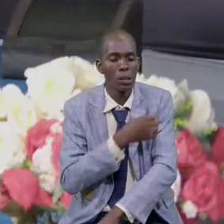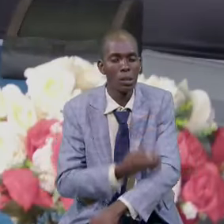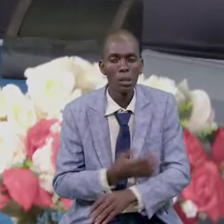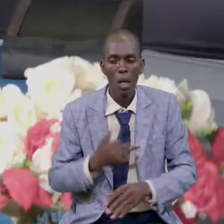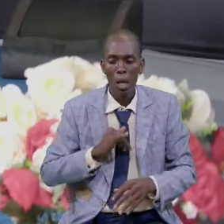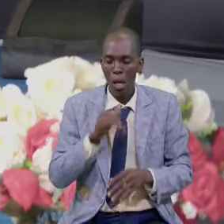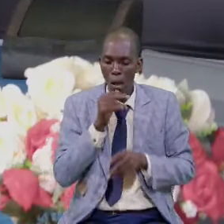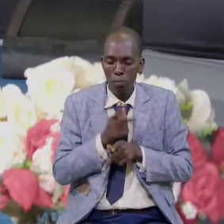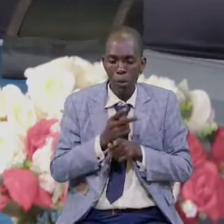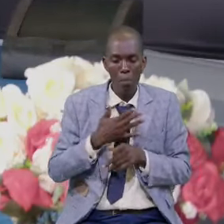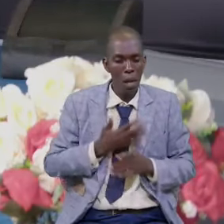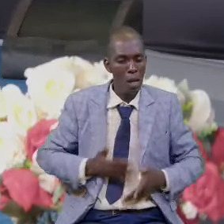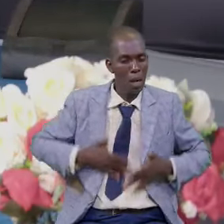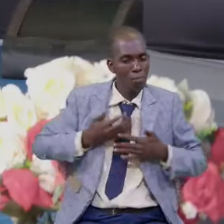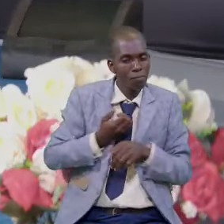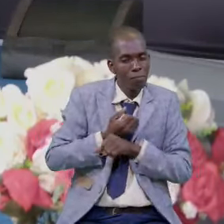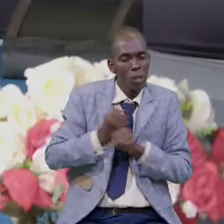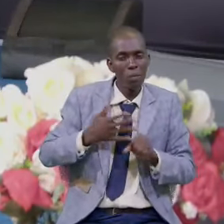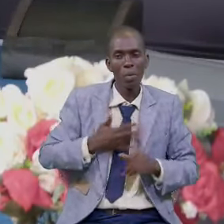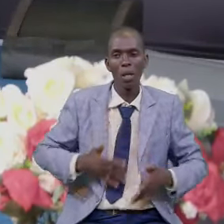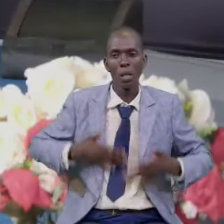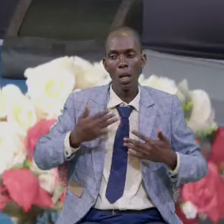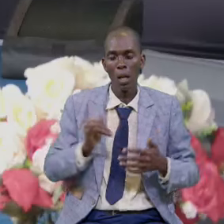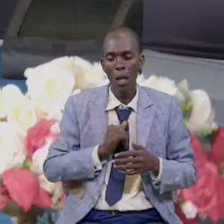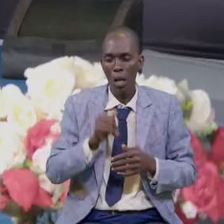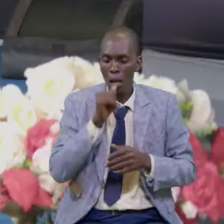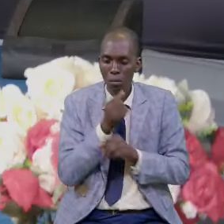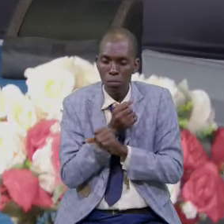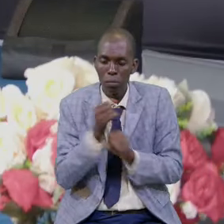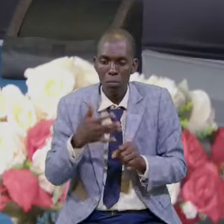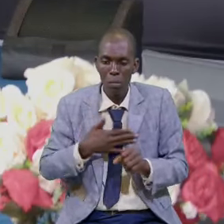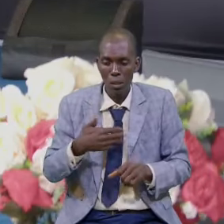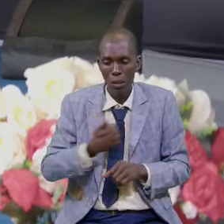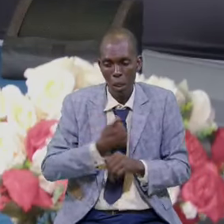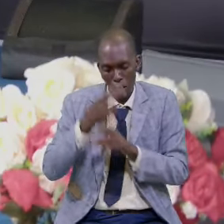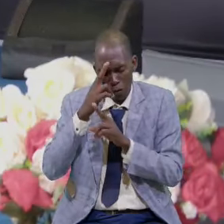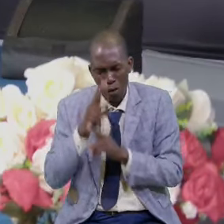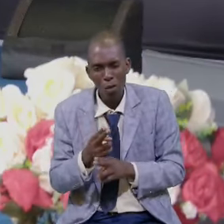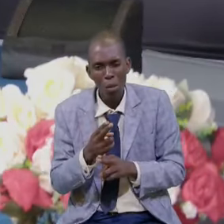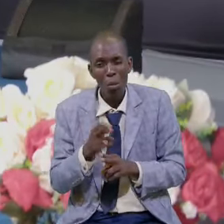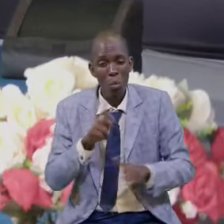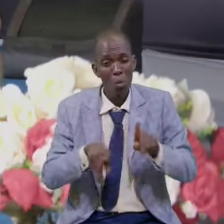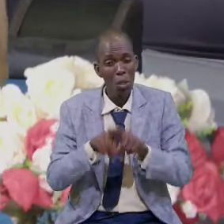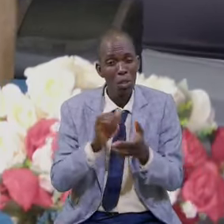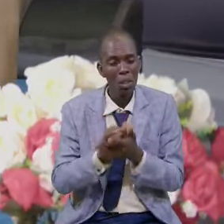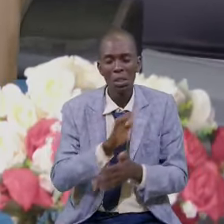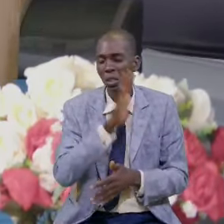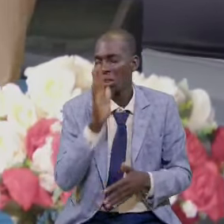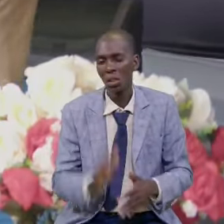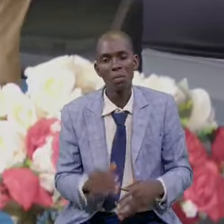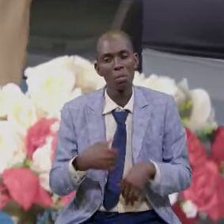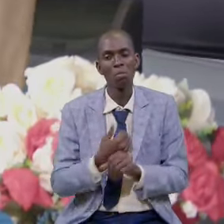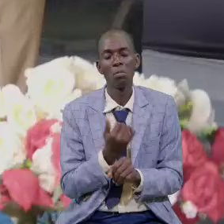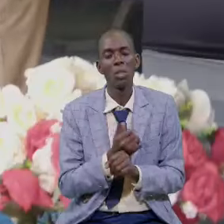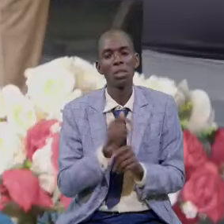their dignity, they're preserving their self-esteem. They never make changes. They're too